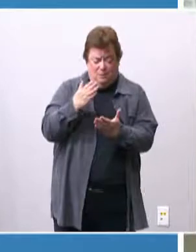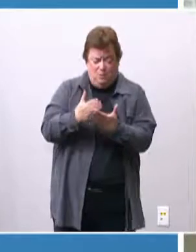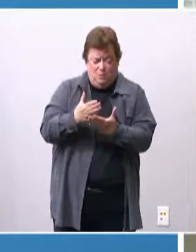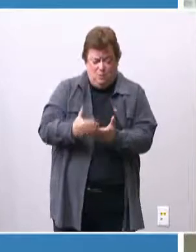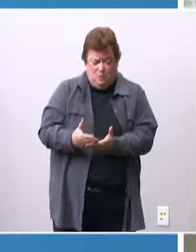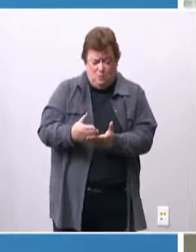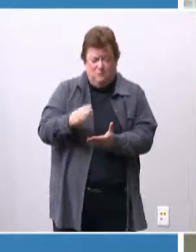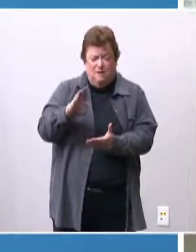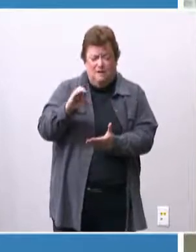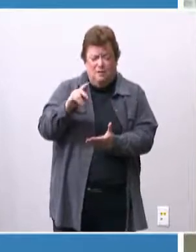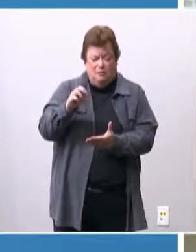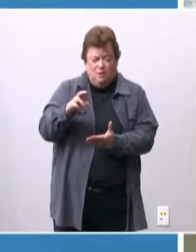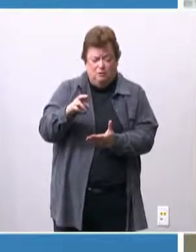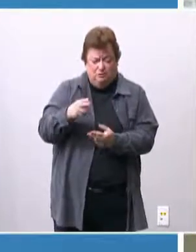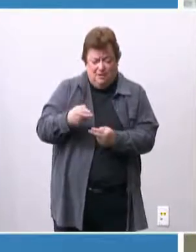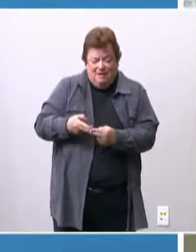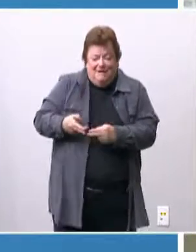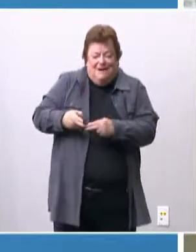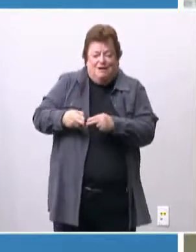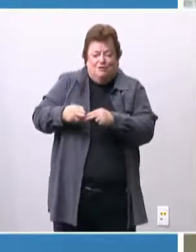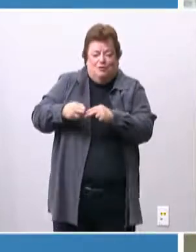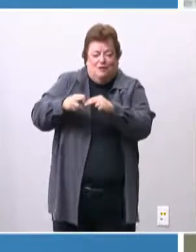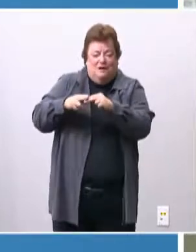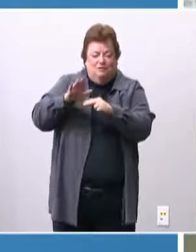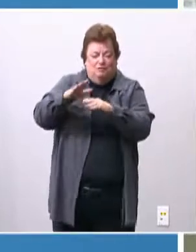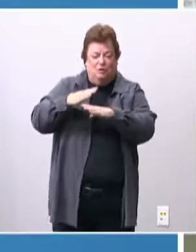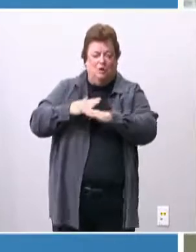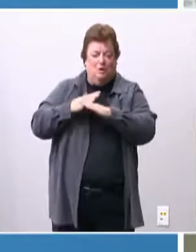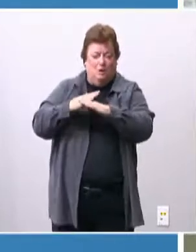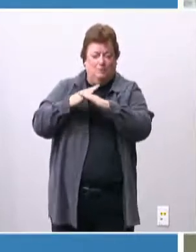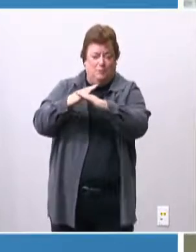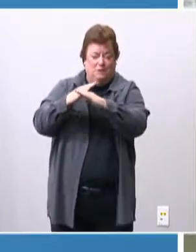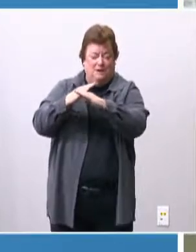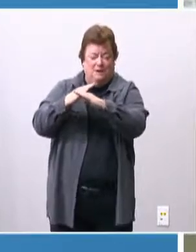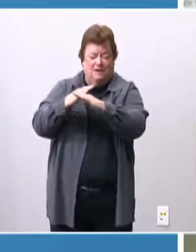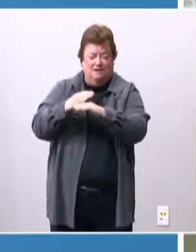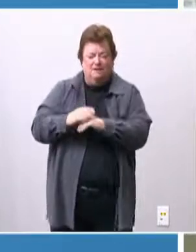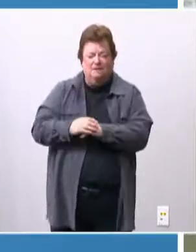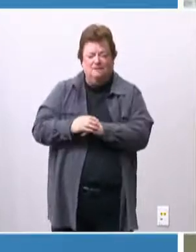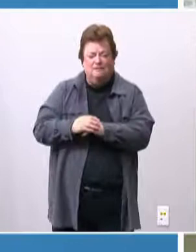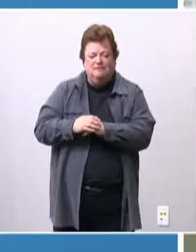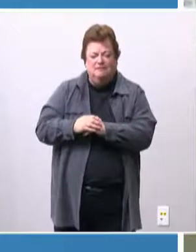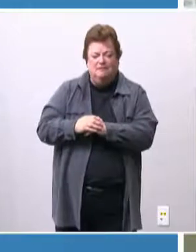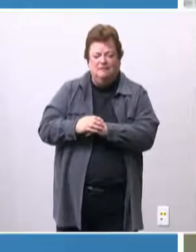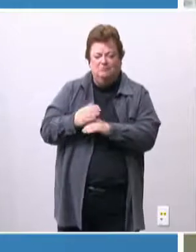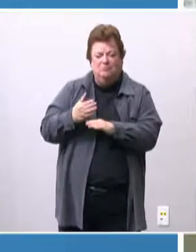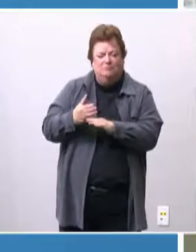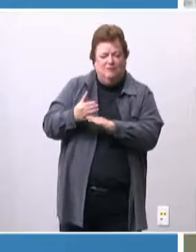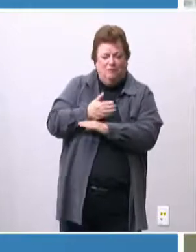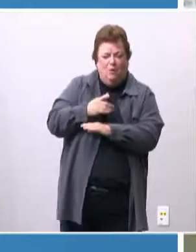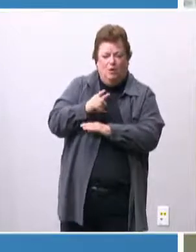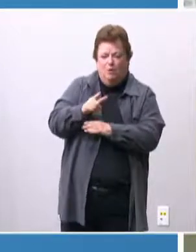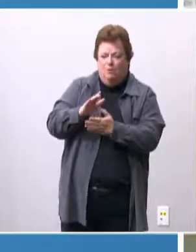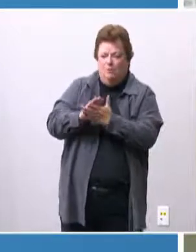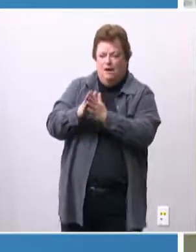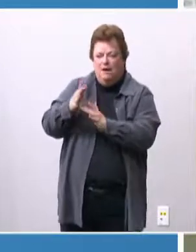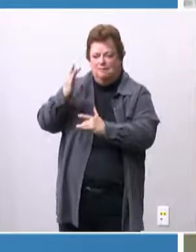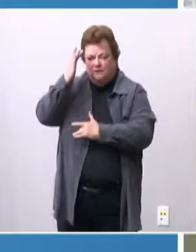that immunity back to what it was prior, to prevent yourself from getting sick and even